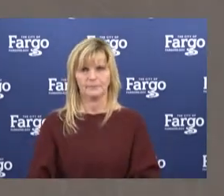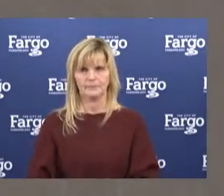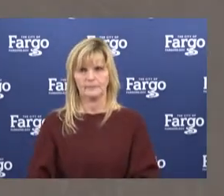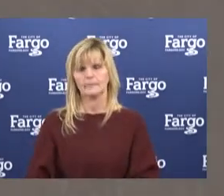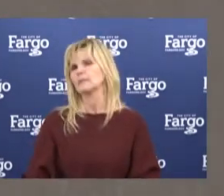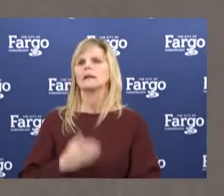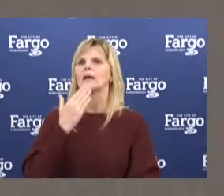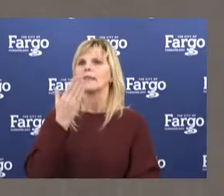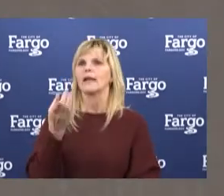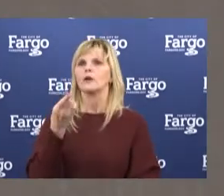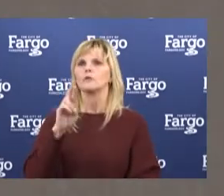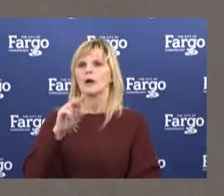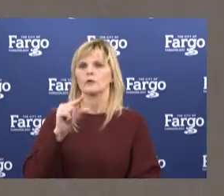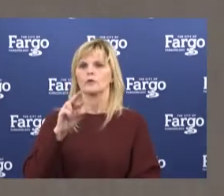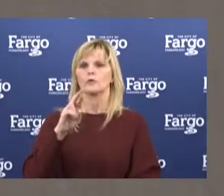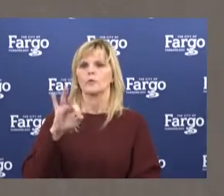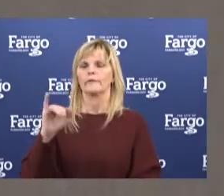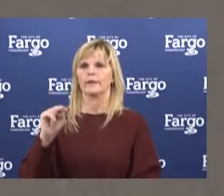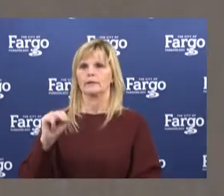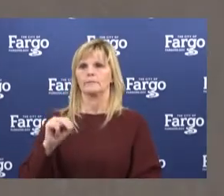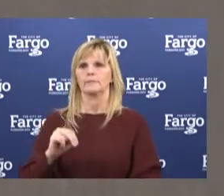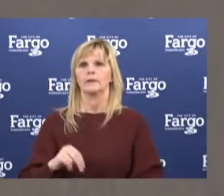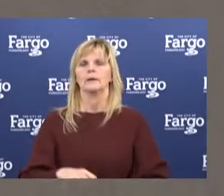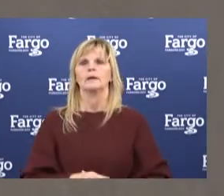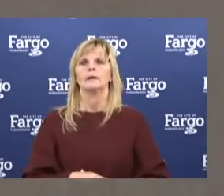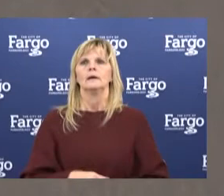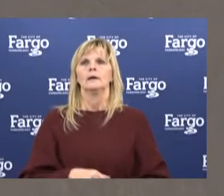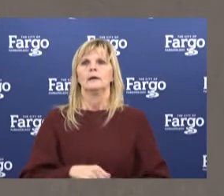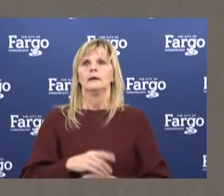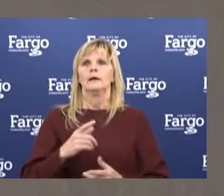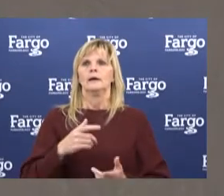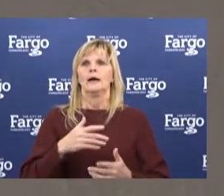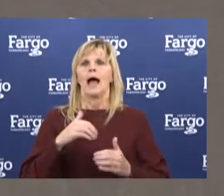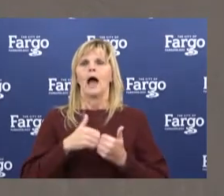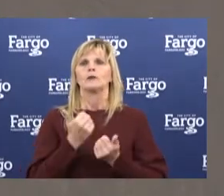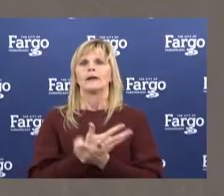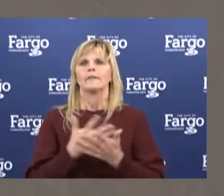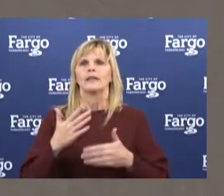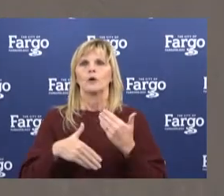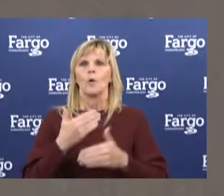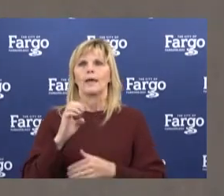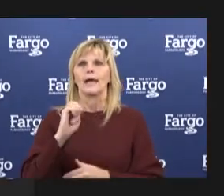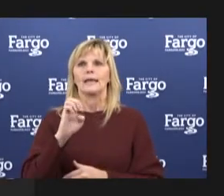Thank you, Dr. Griffin. Essentia Health, Dr. Rich Vetter, how are things going over there?